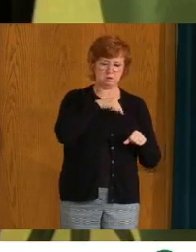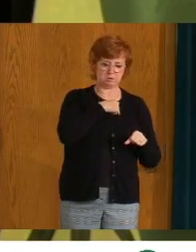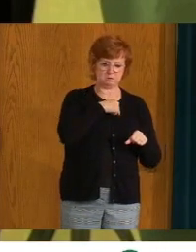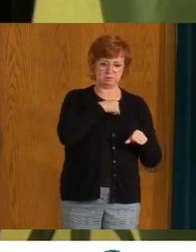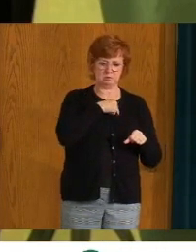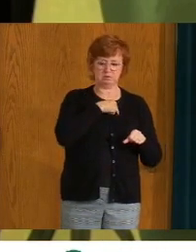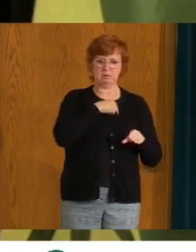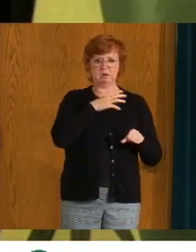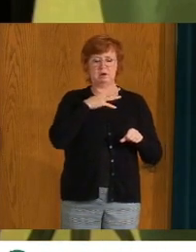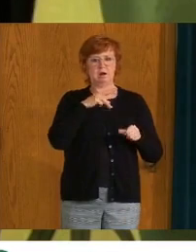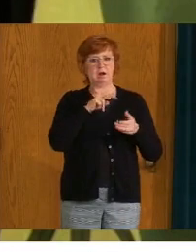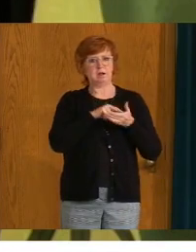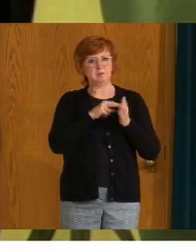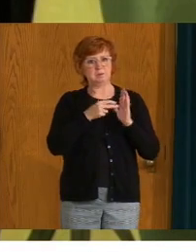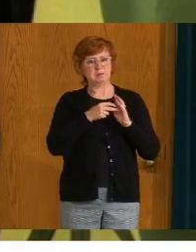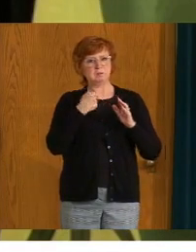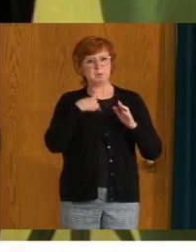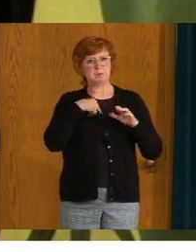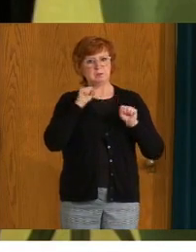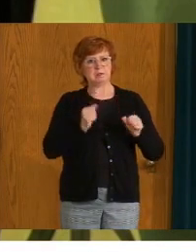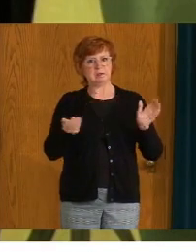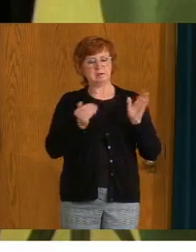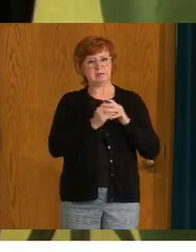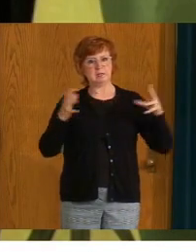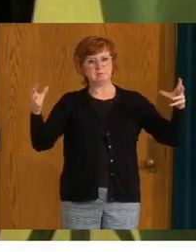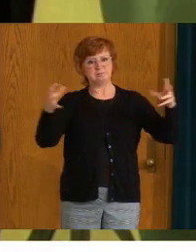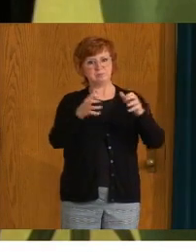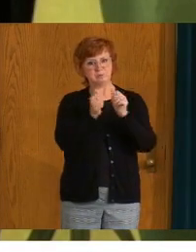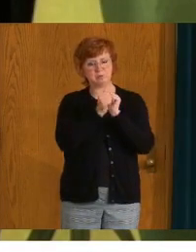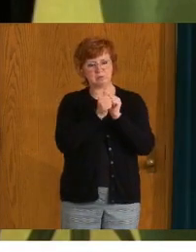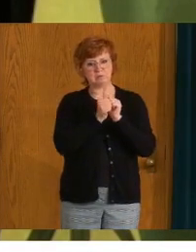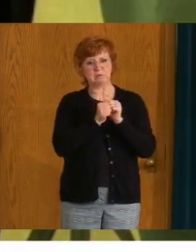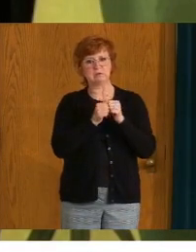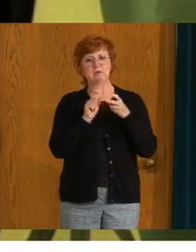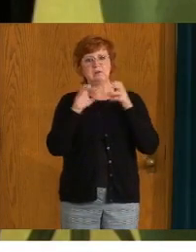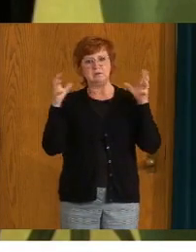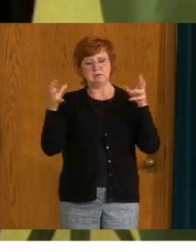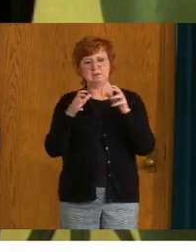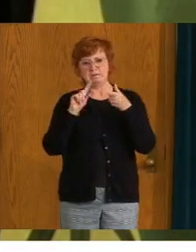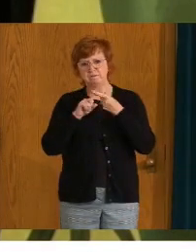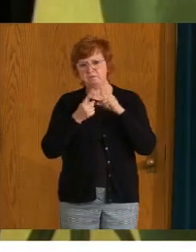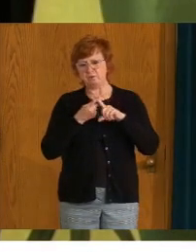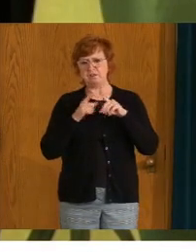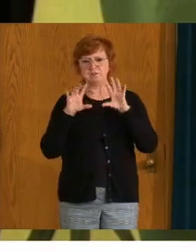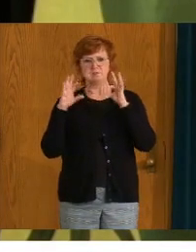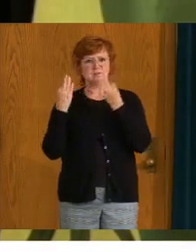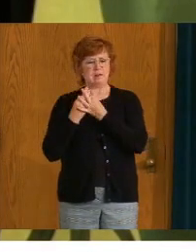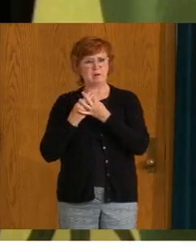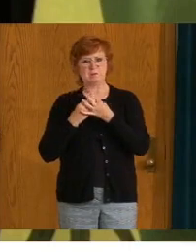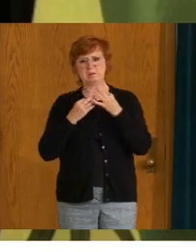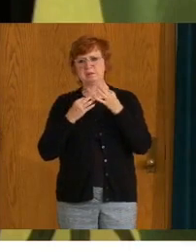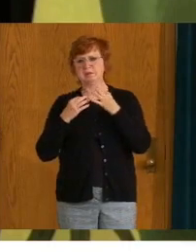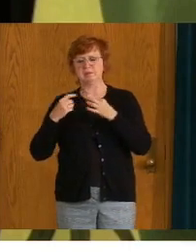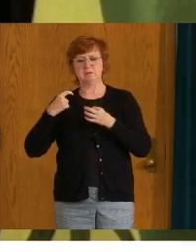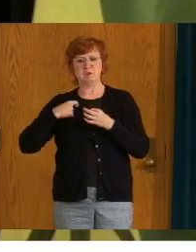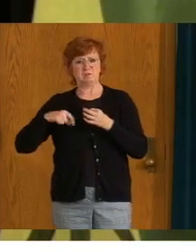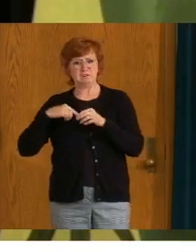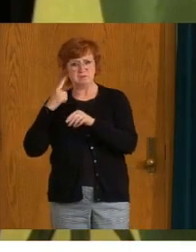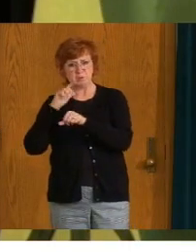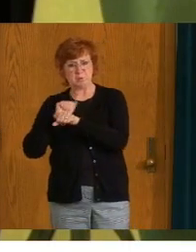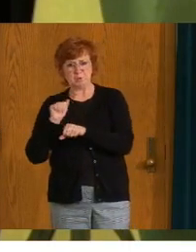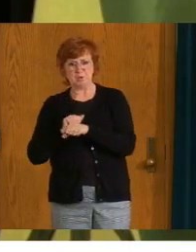large groups, coming together to meet with family and friends, whether that be at a conference, whether it be at a Rough Rider game, whether it be at a family